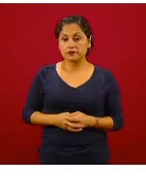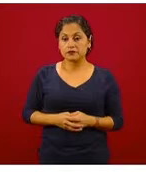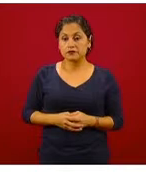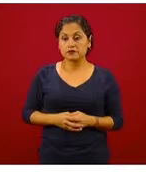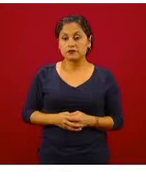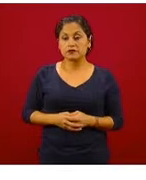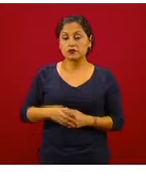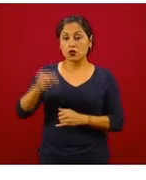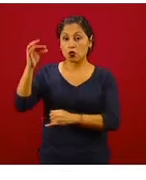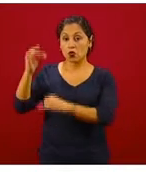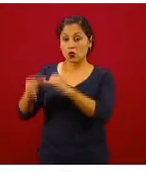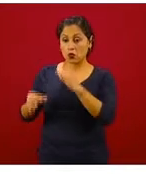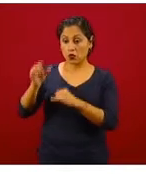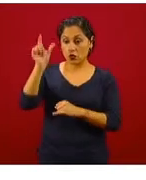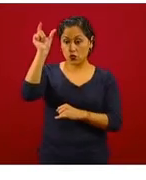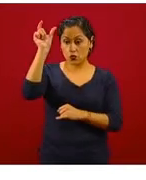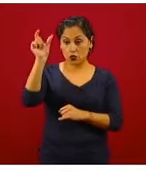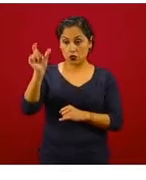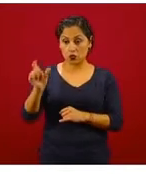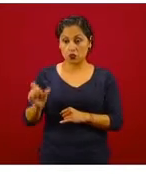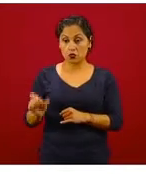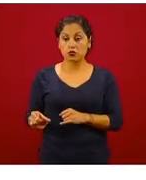beige, you can see the availability rate.